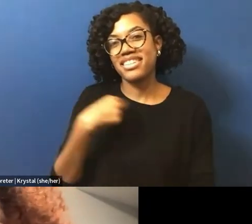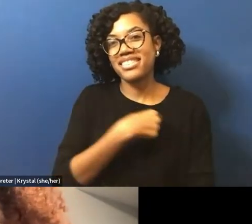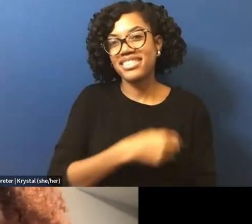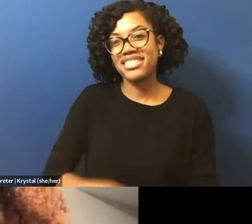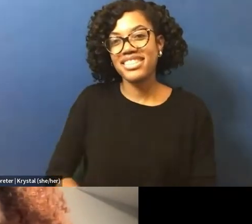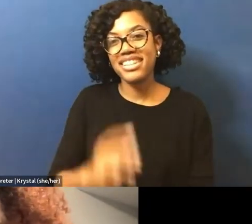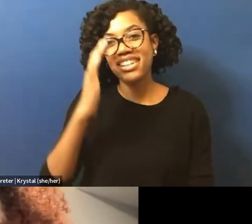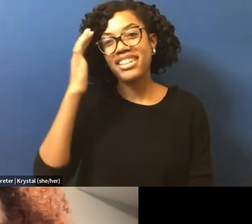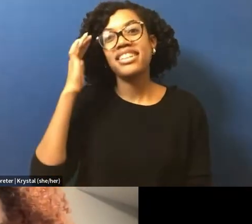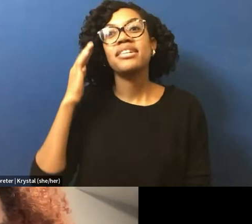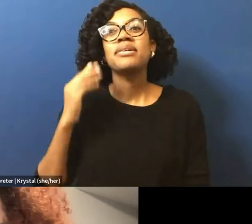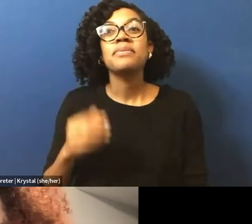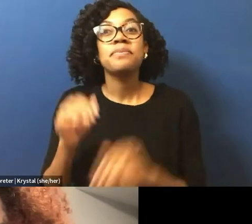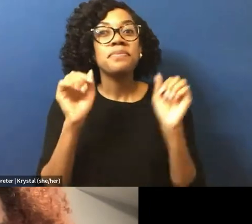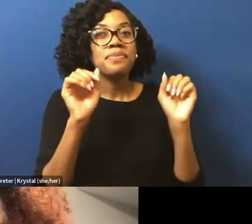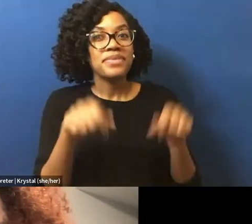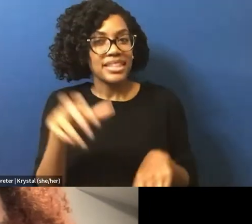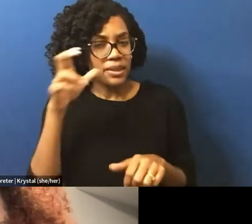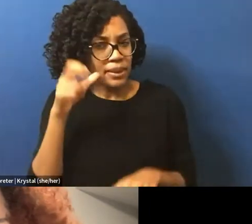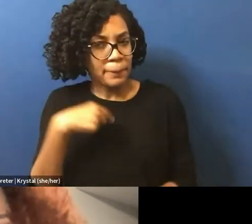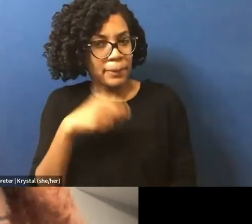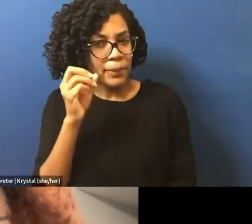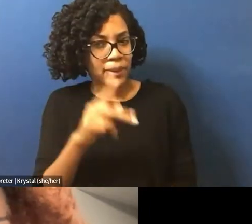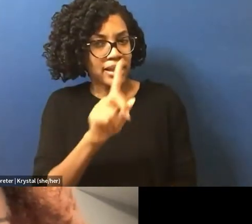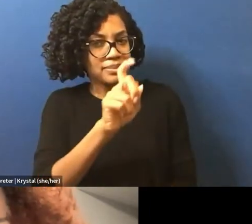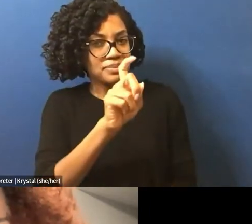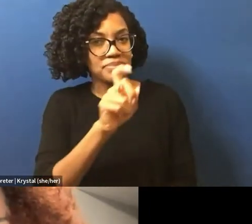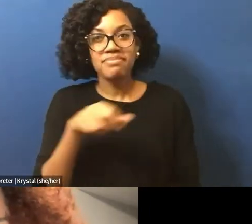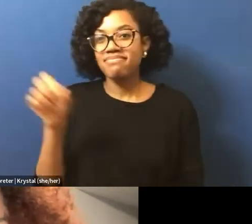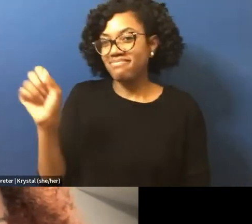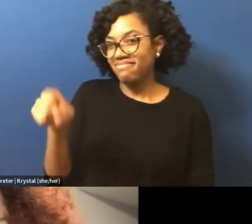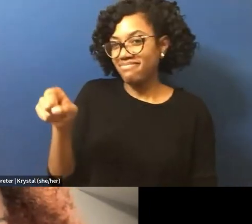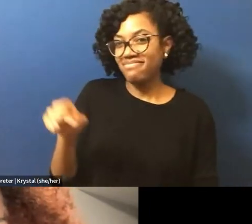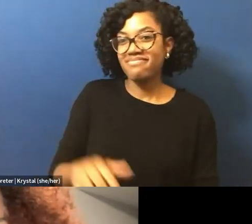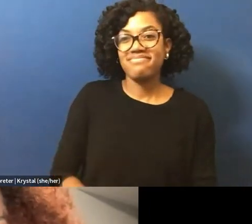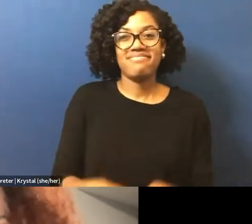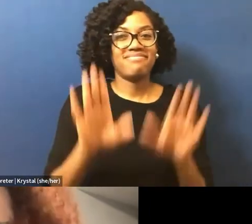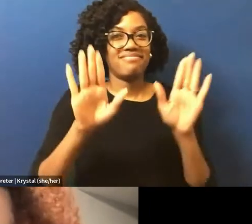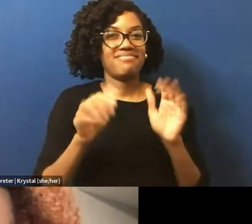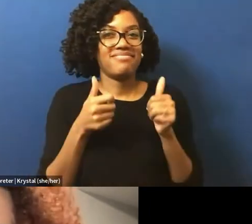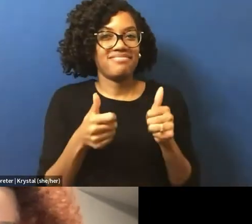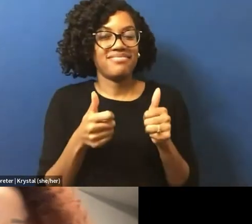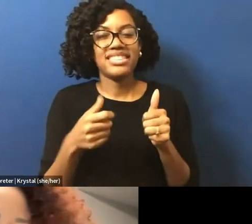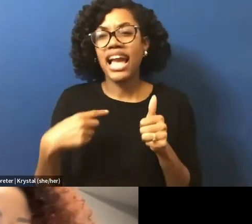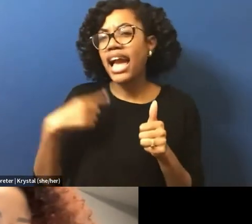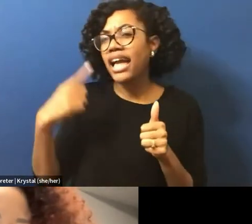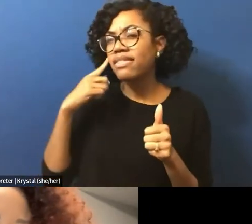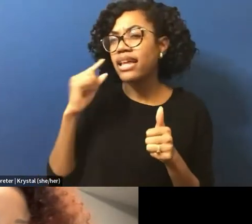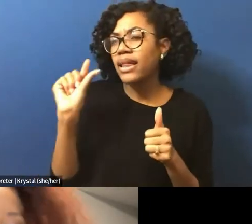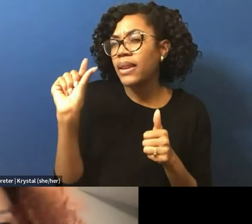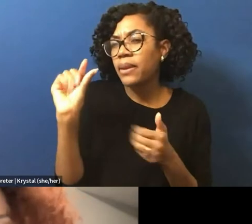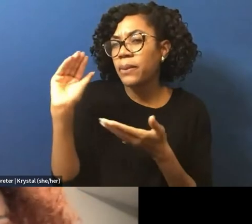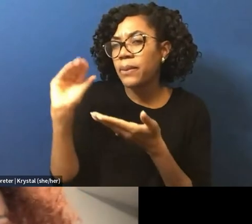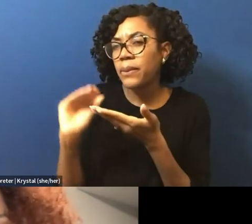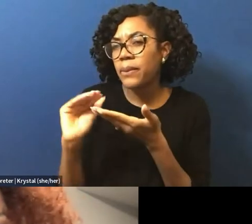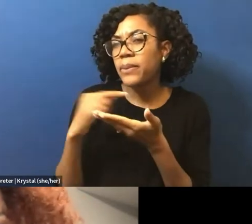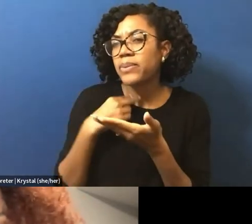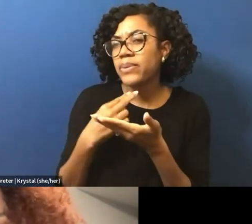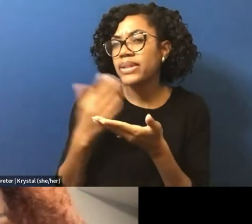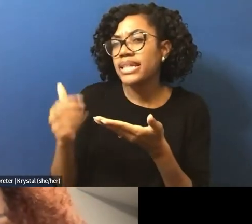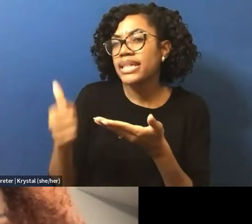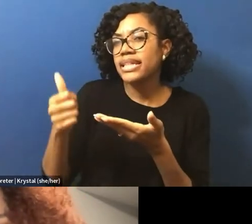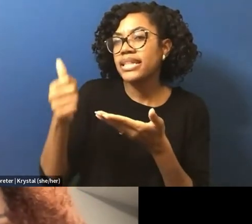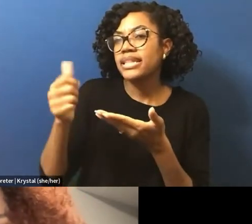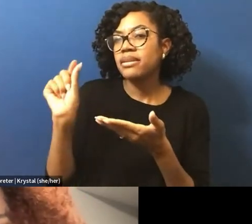Having me. Can you hear me okay? Yes. Okay, perfect. I think it might just be a little low. Oh,